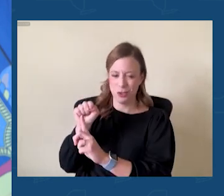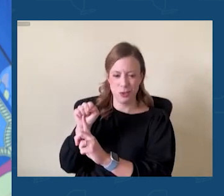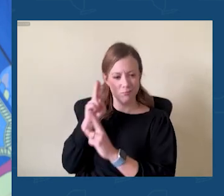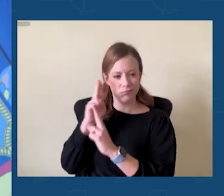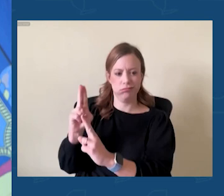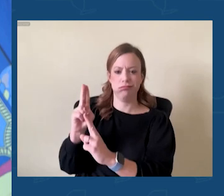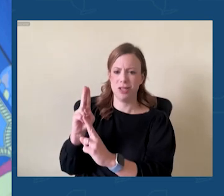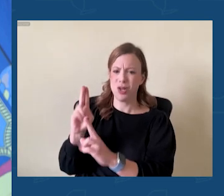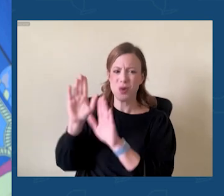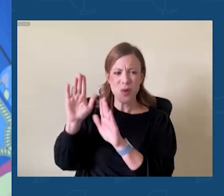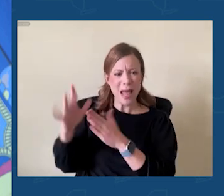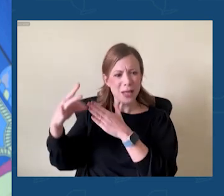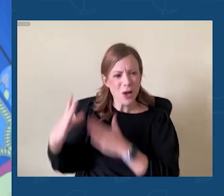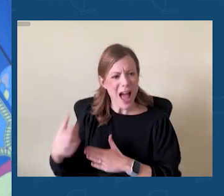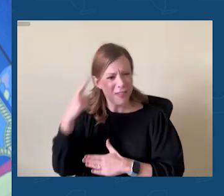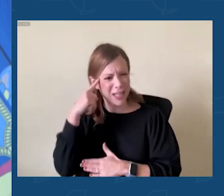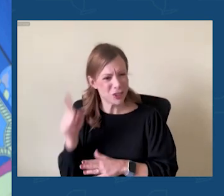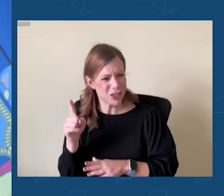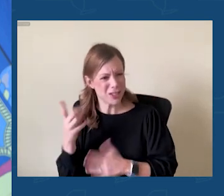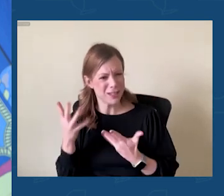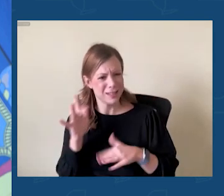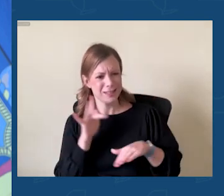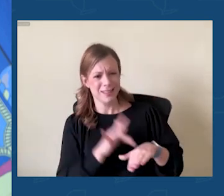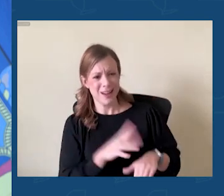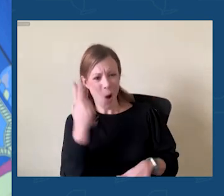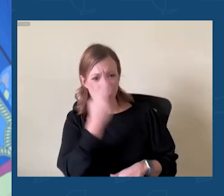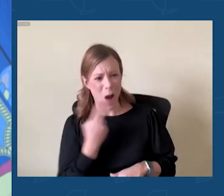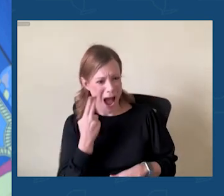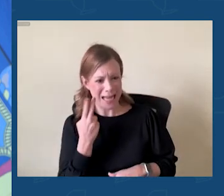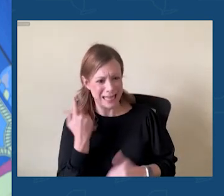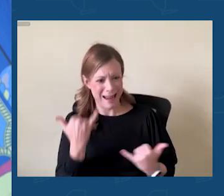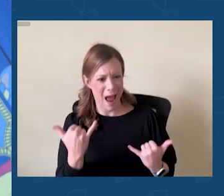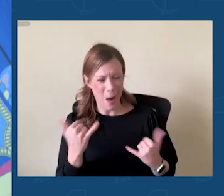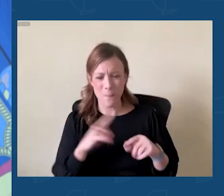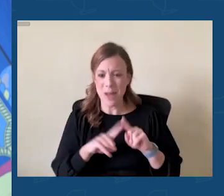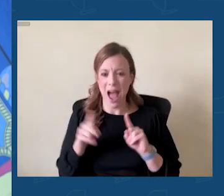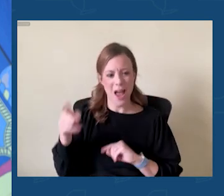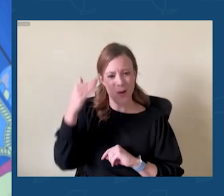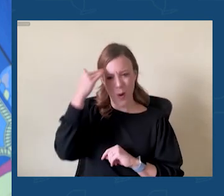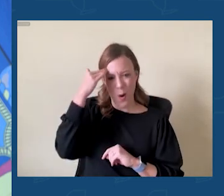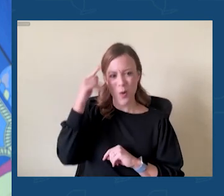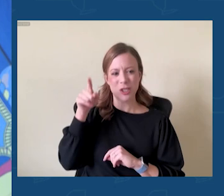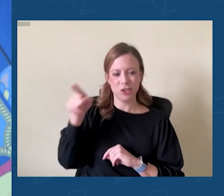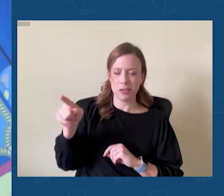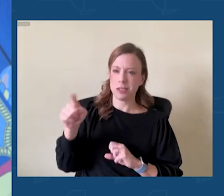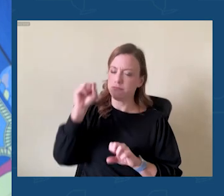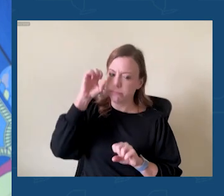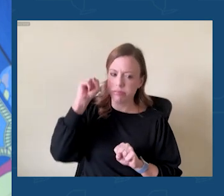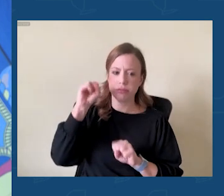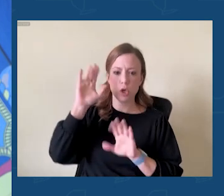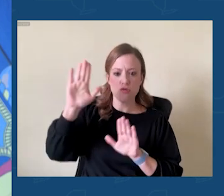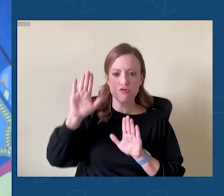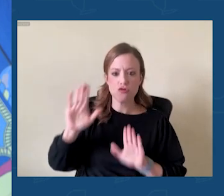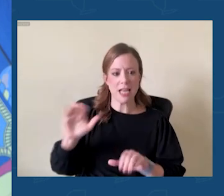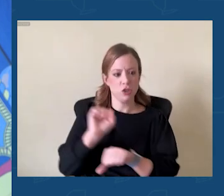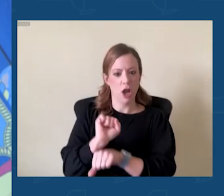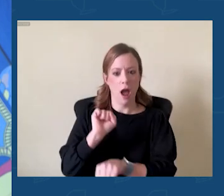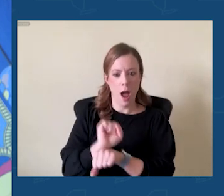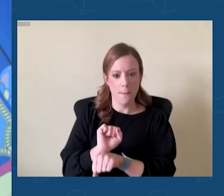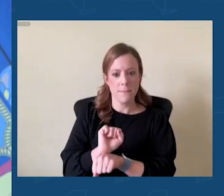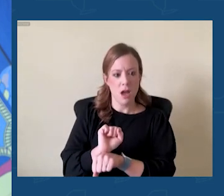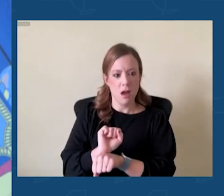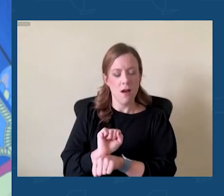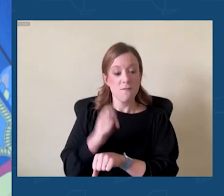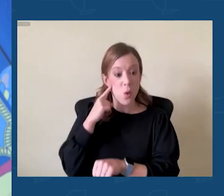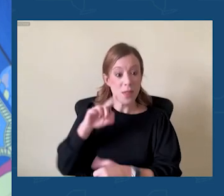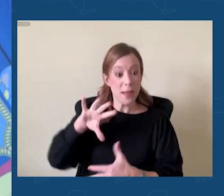she in Hawaii or someplace? She's somewhere else, but I know she's back, and she's doing a great job for us on ORDA, helping us with the Olympics. And so